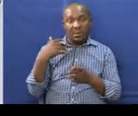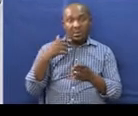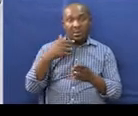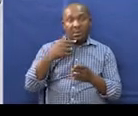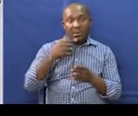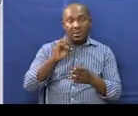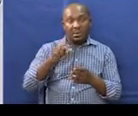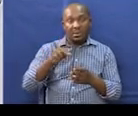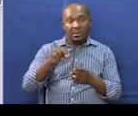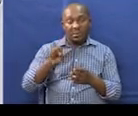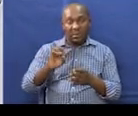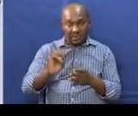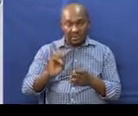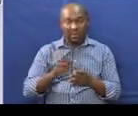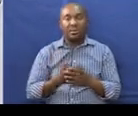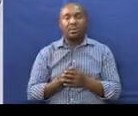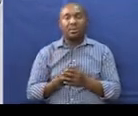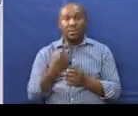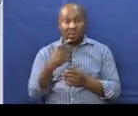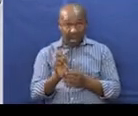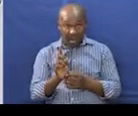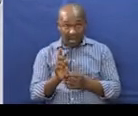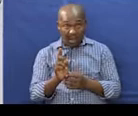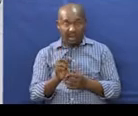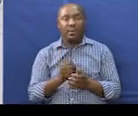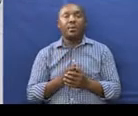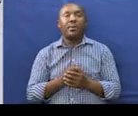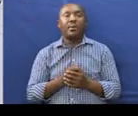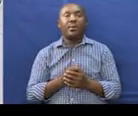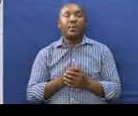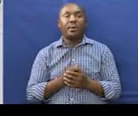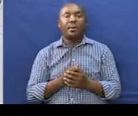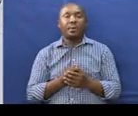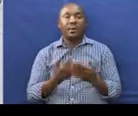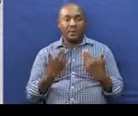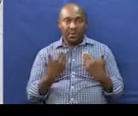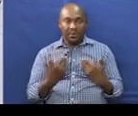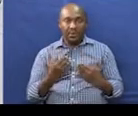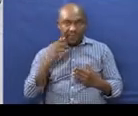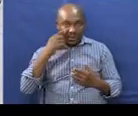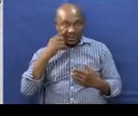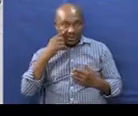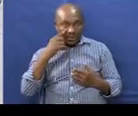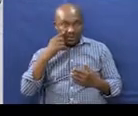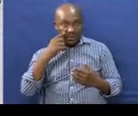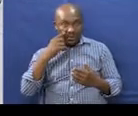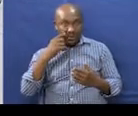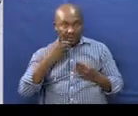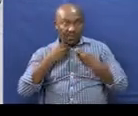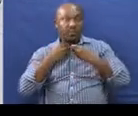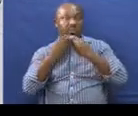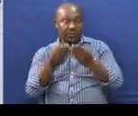to write the food test report. I will guide you how to write the